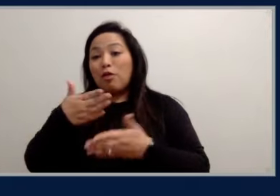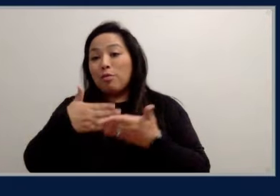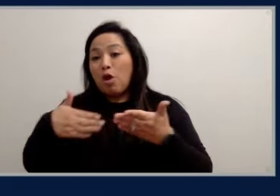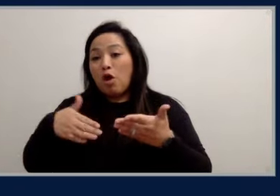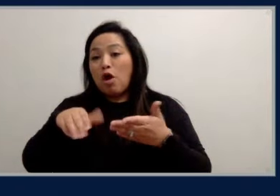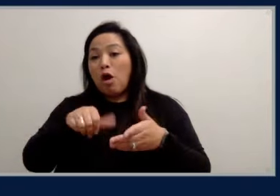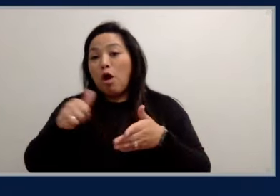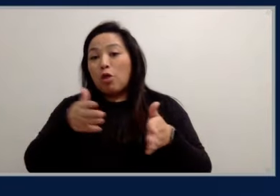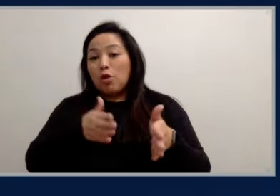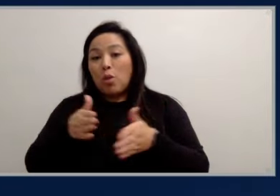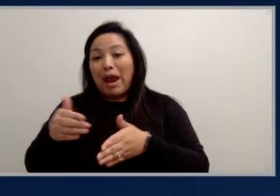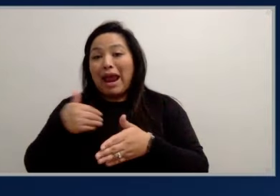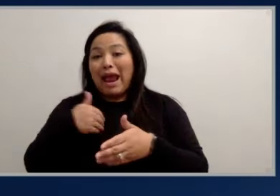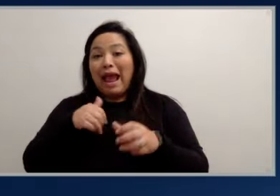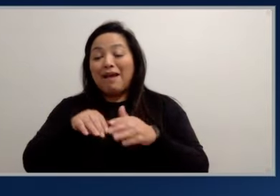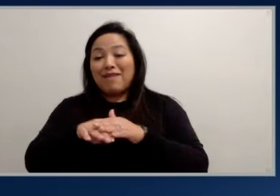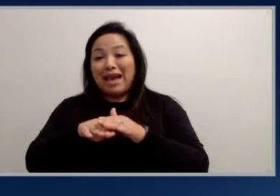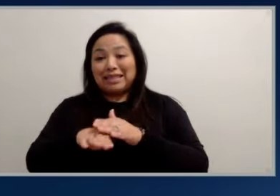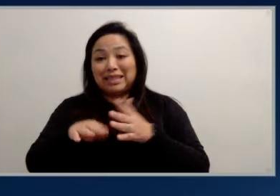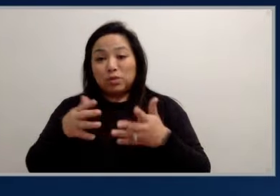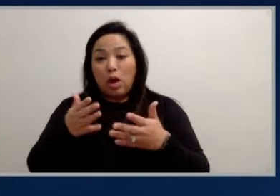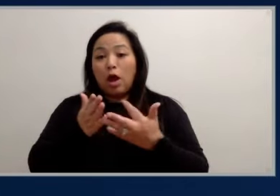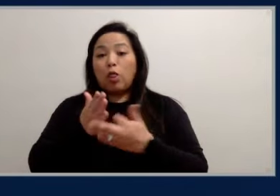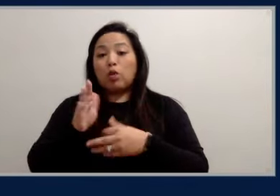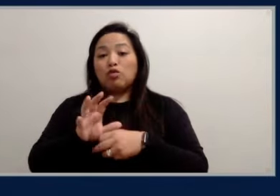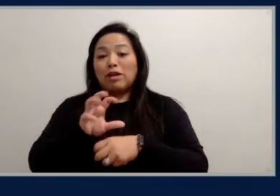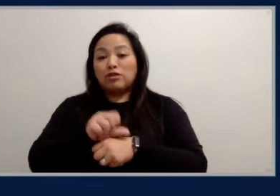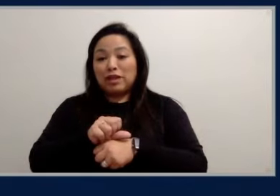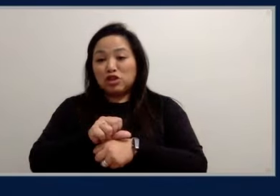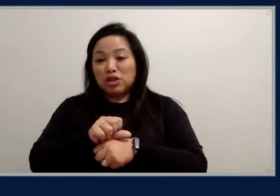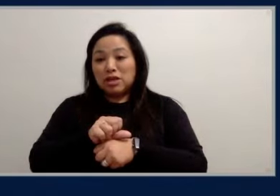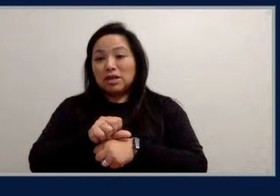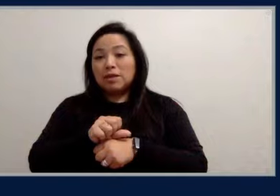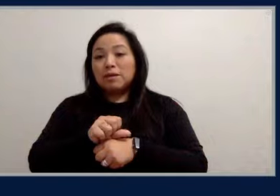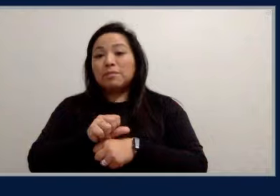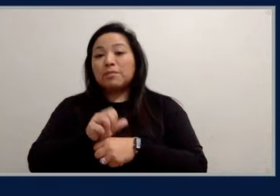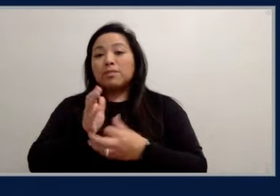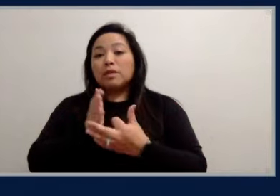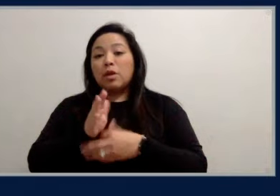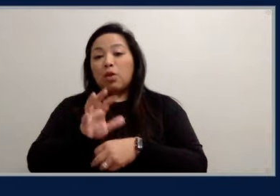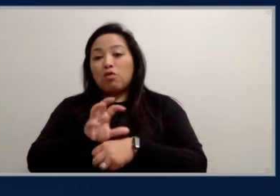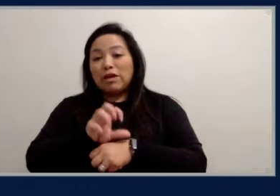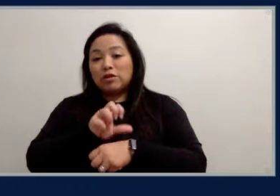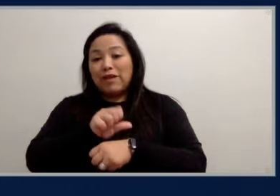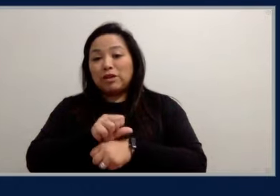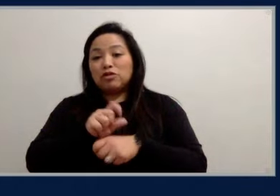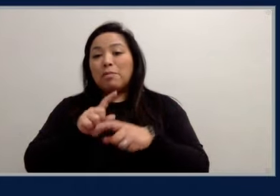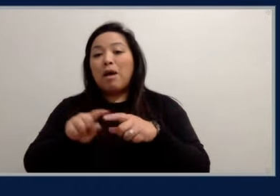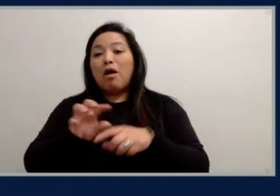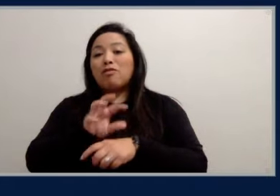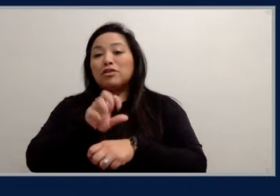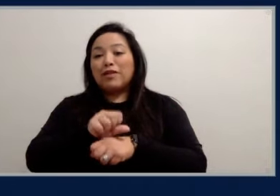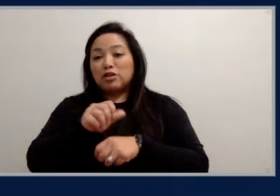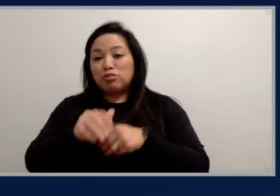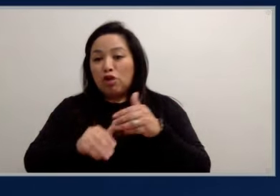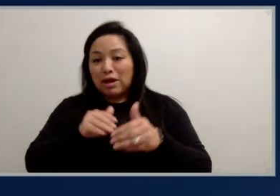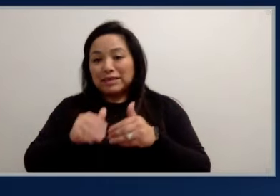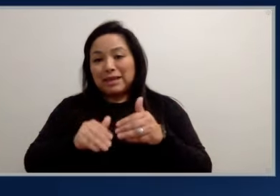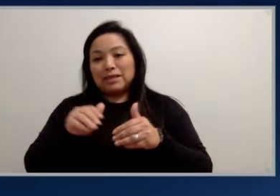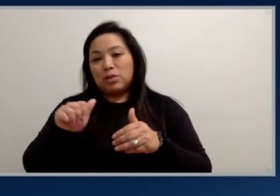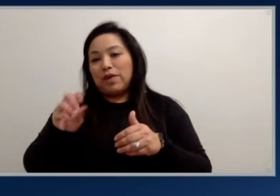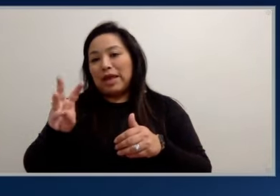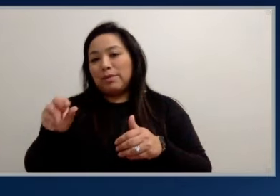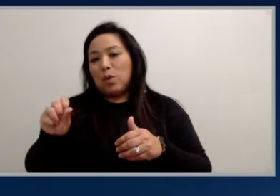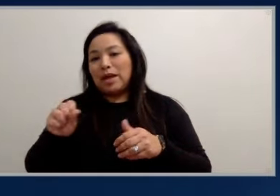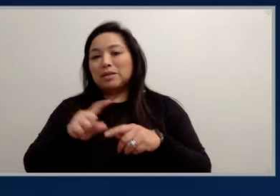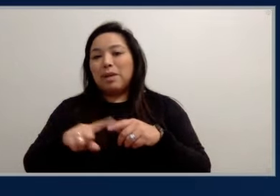access to the capacity is to go through a reservation, to just do a reservation process, long-term reservation with AWS. But that's, a